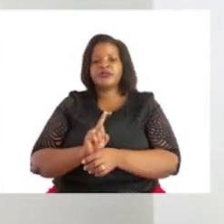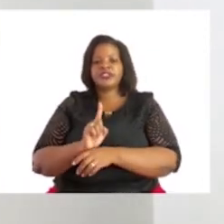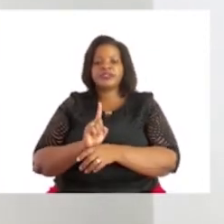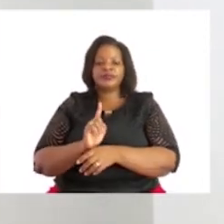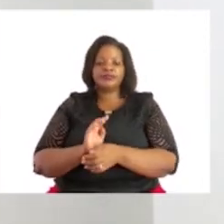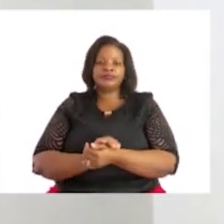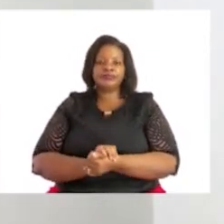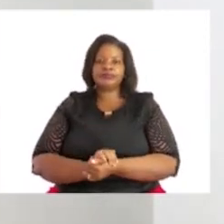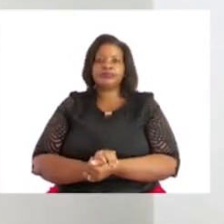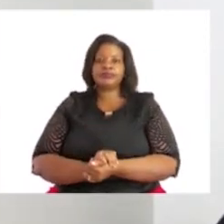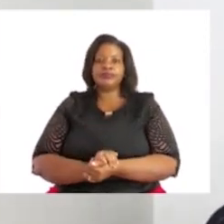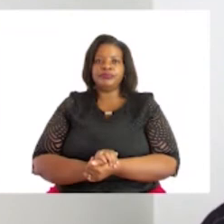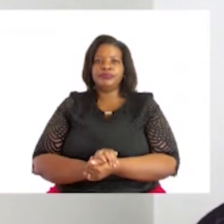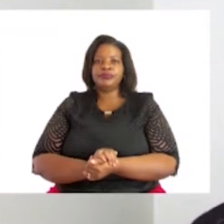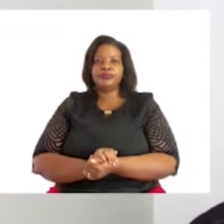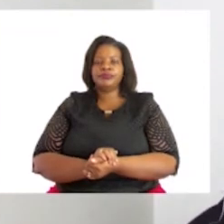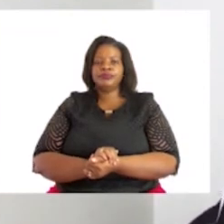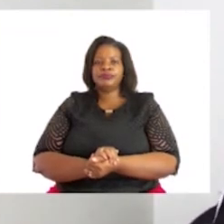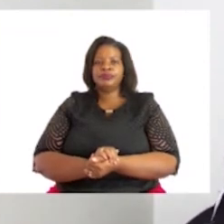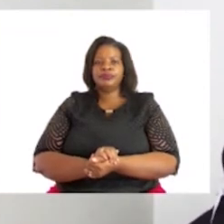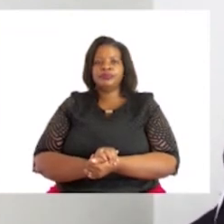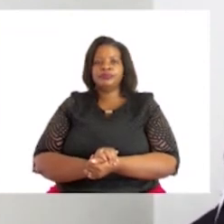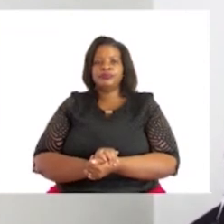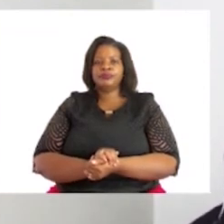this out. It must give me,